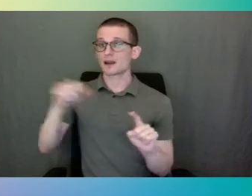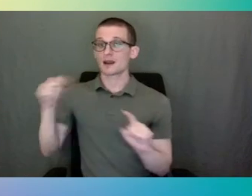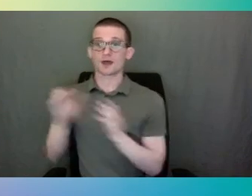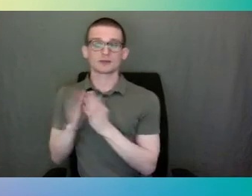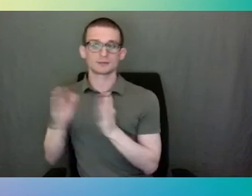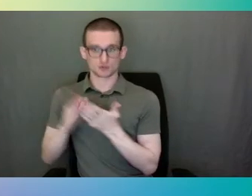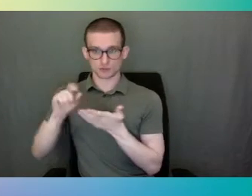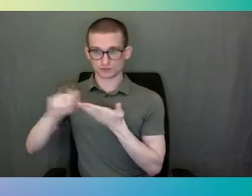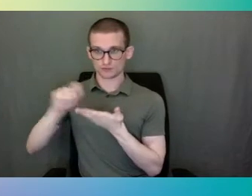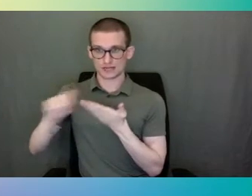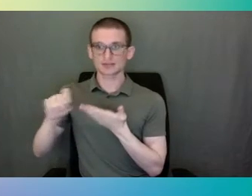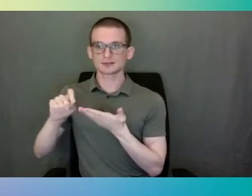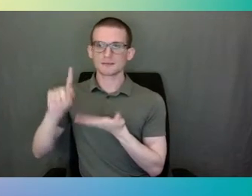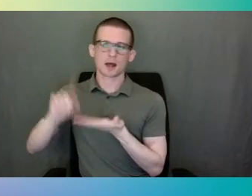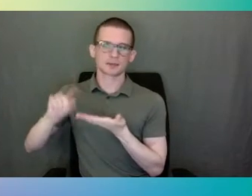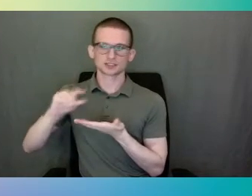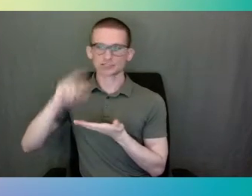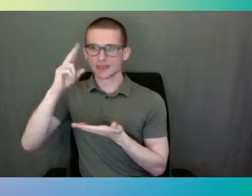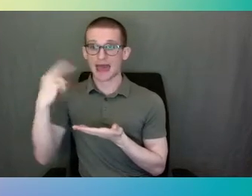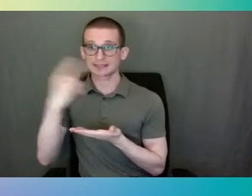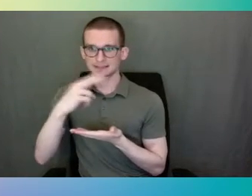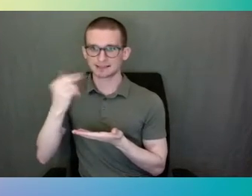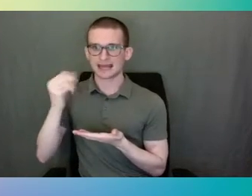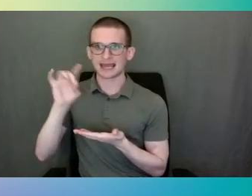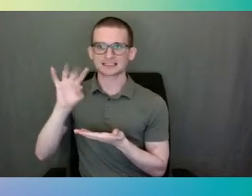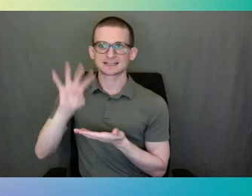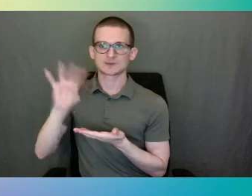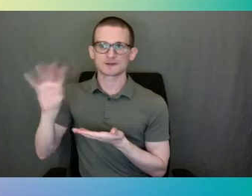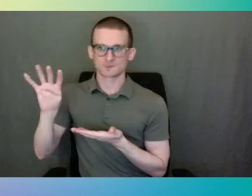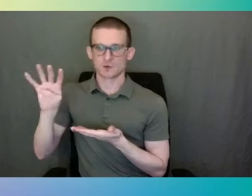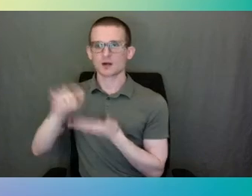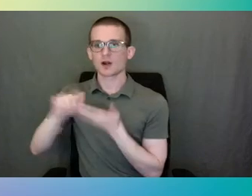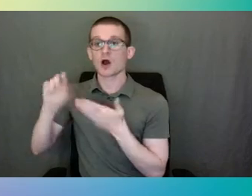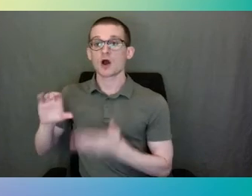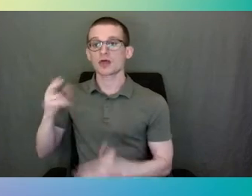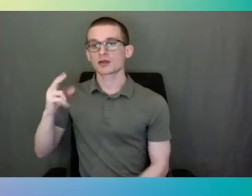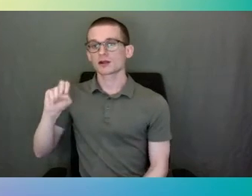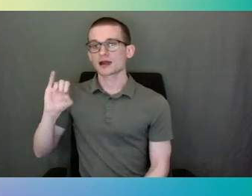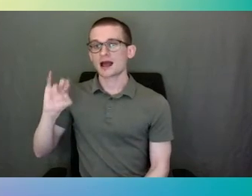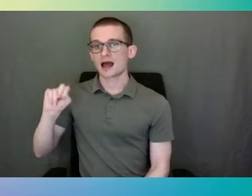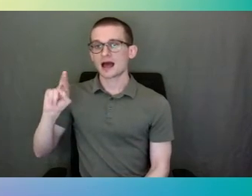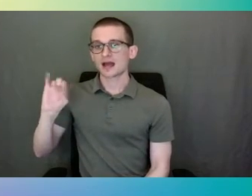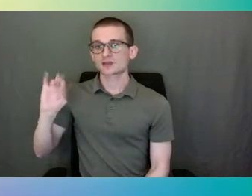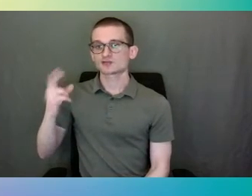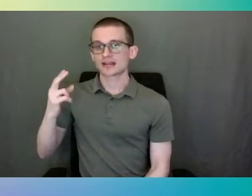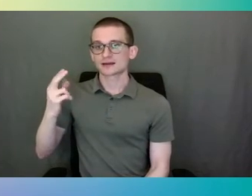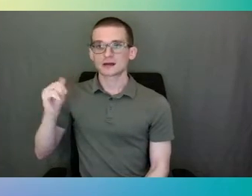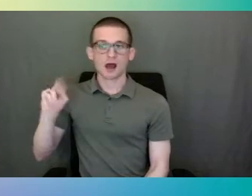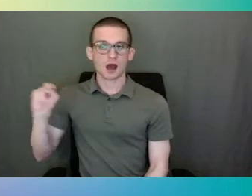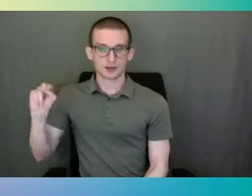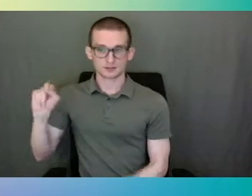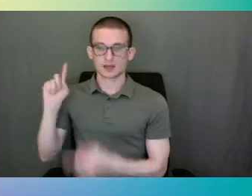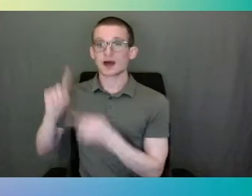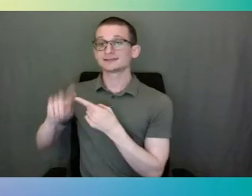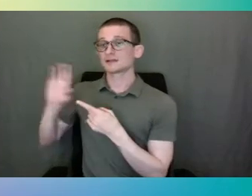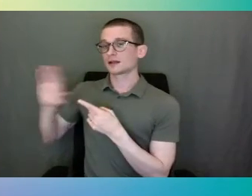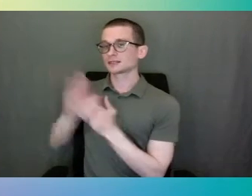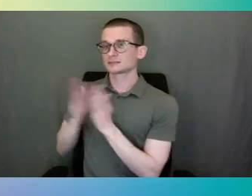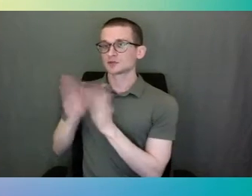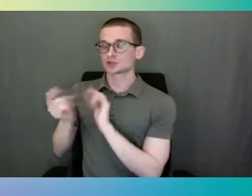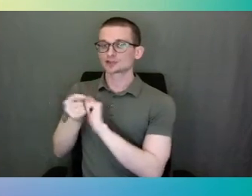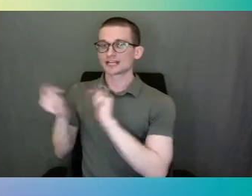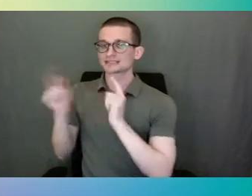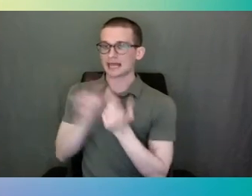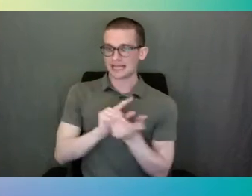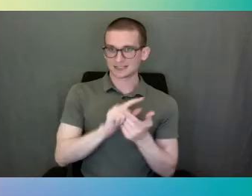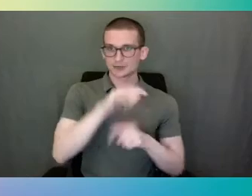Latin in 1844 by a guy named Heinrich Kahn. And until this book was translated from Latin to English, it was the first